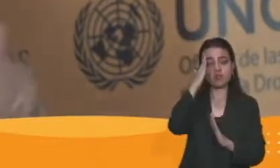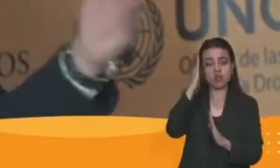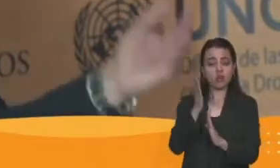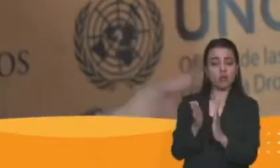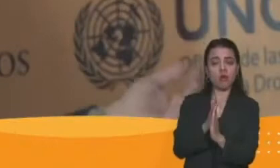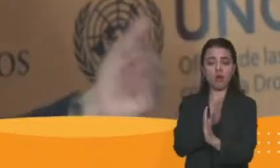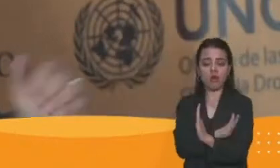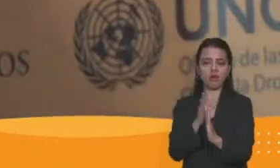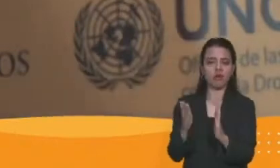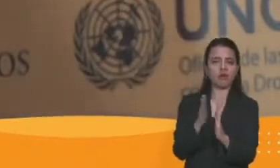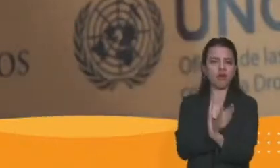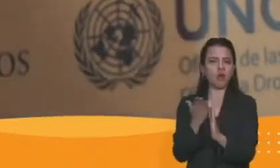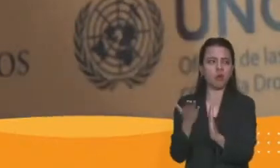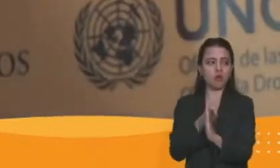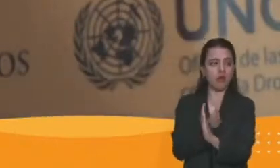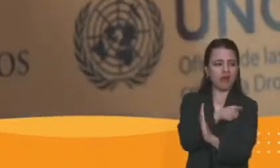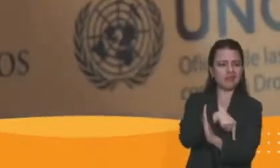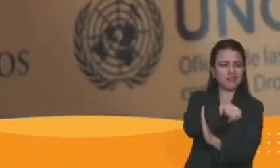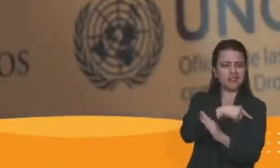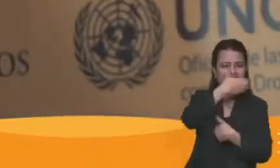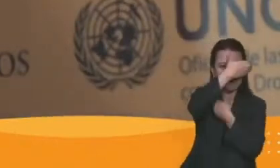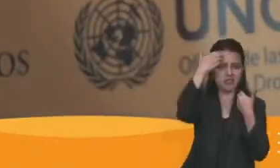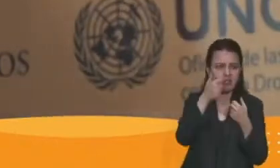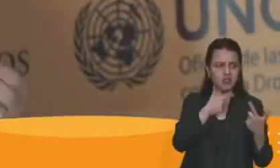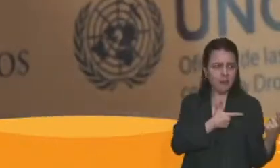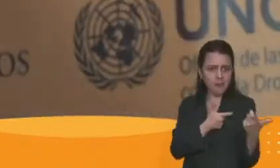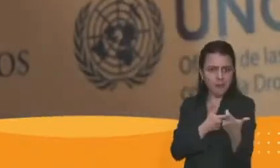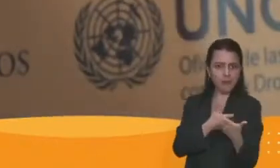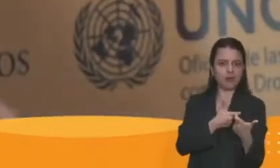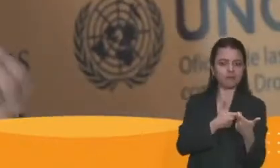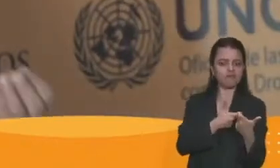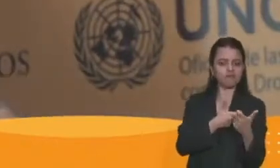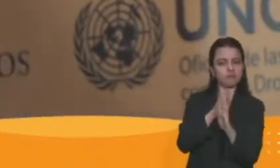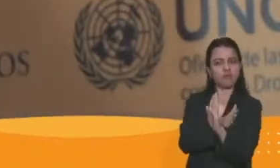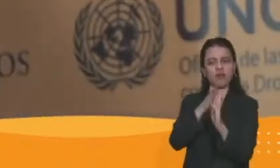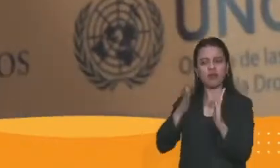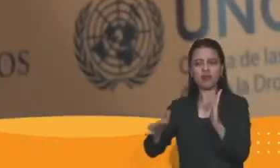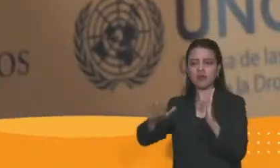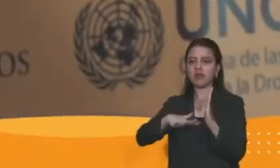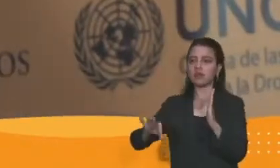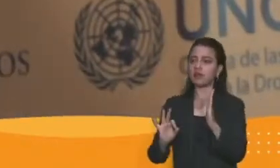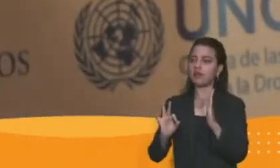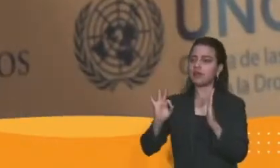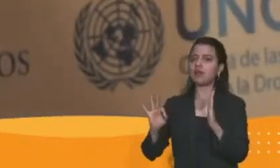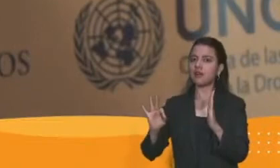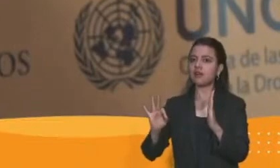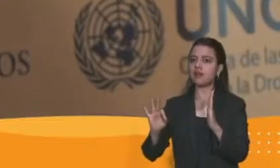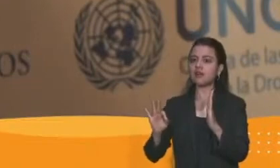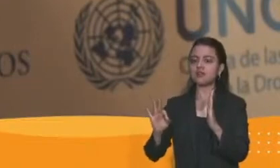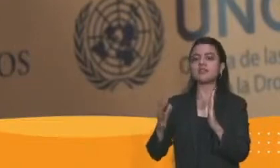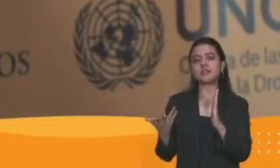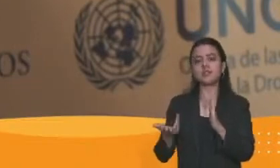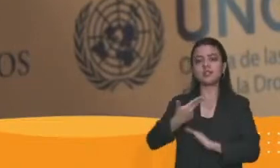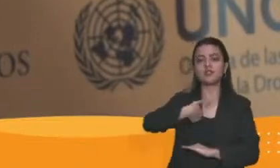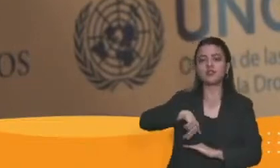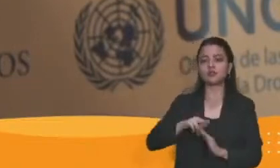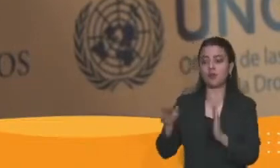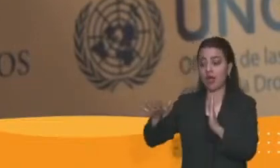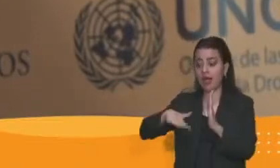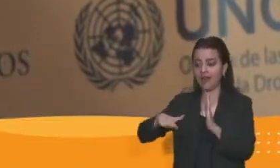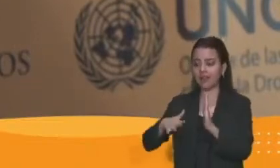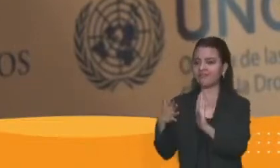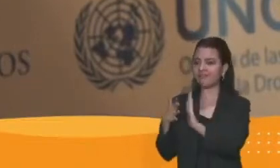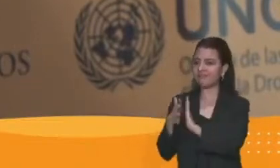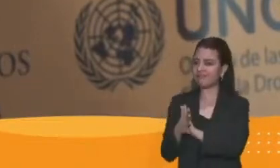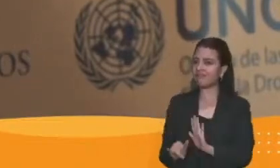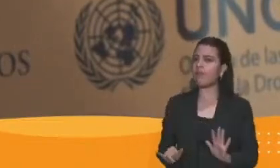this criminal flow, as in the project of formalization, is to have the tools